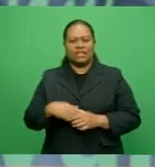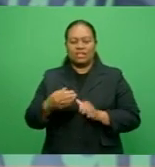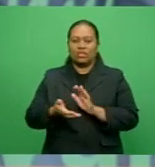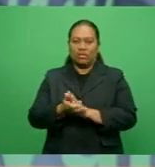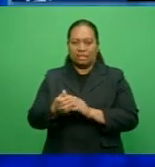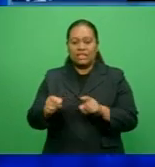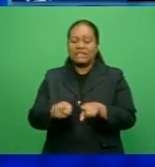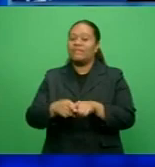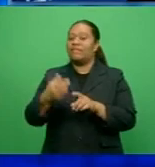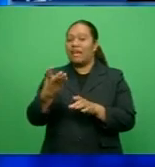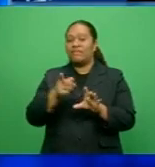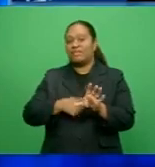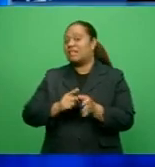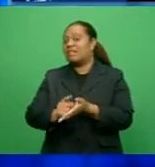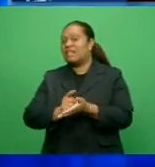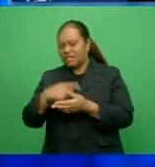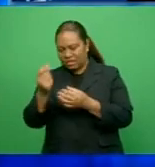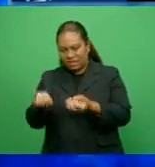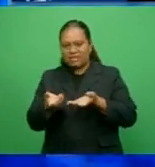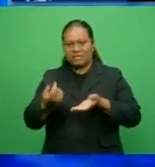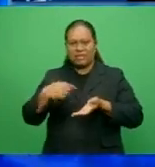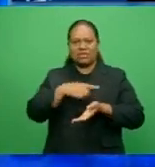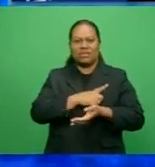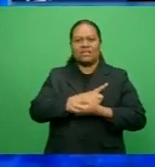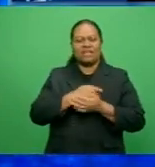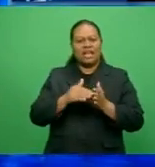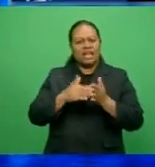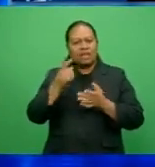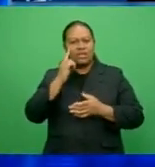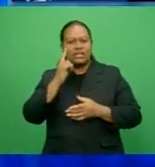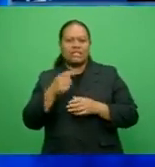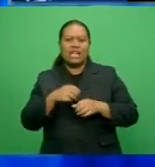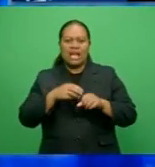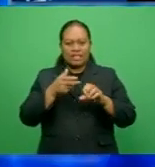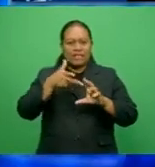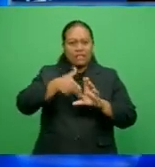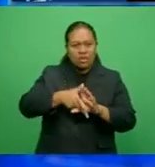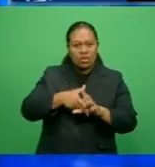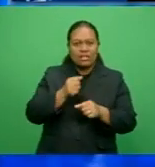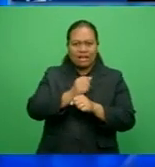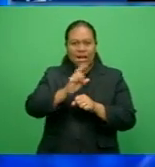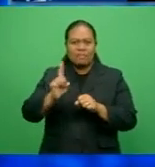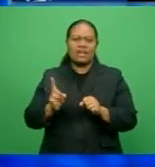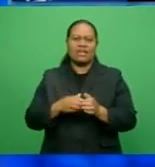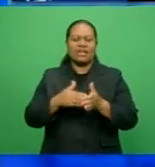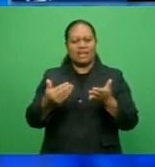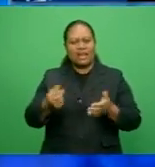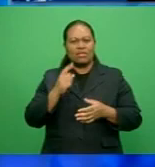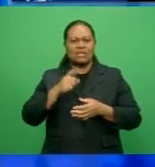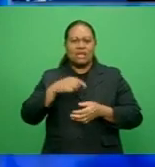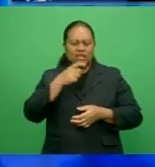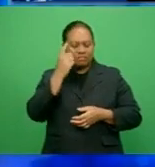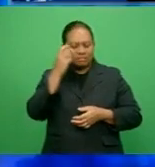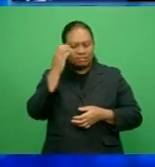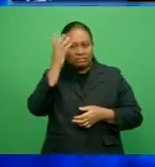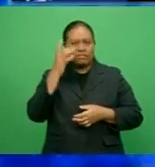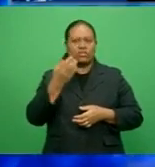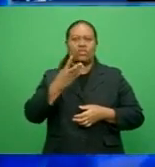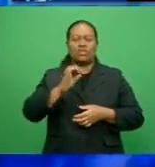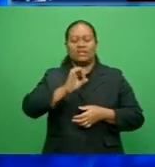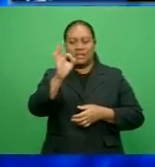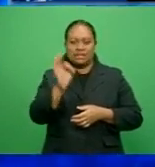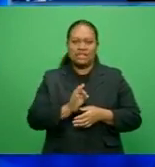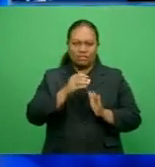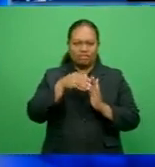3 years' time. Shell is looking to slash up to 40% of the cost of producing oil and gas in a major drive to save